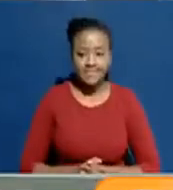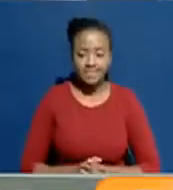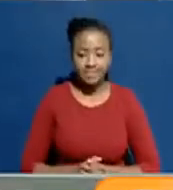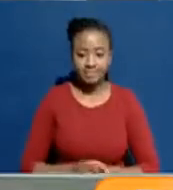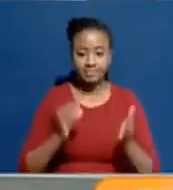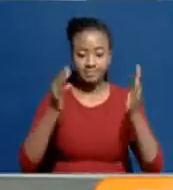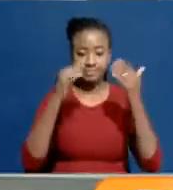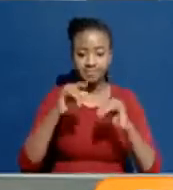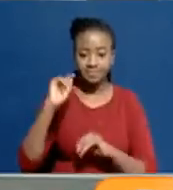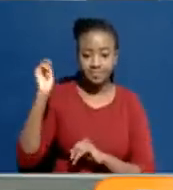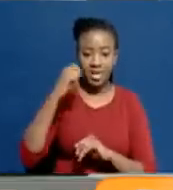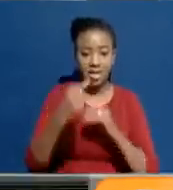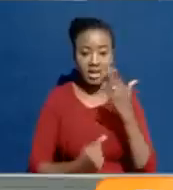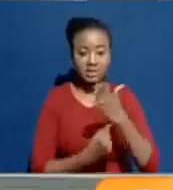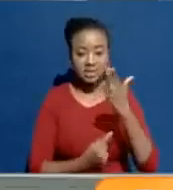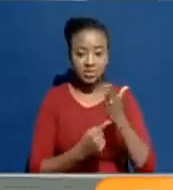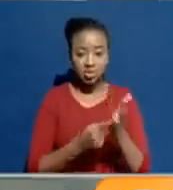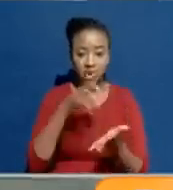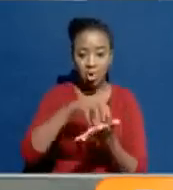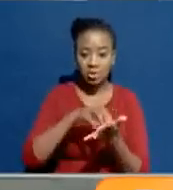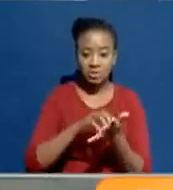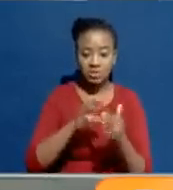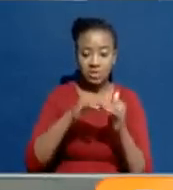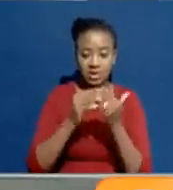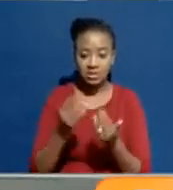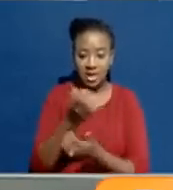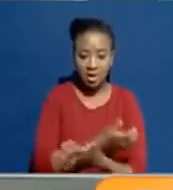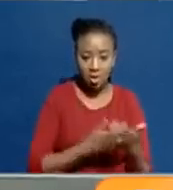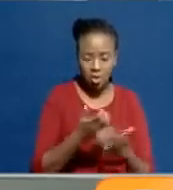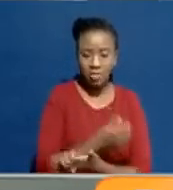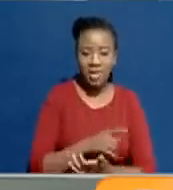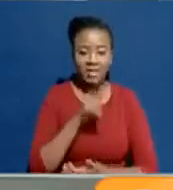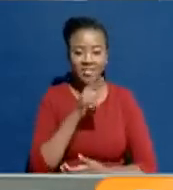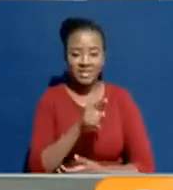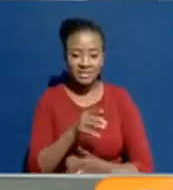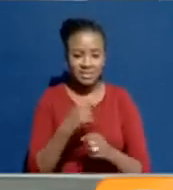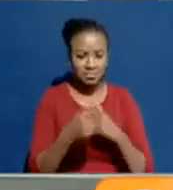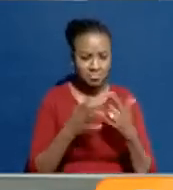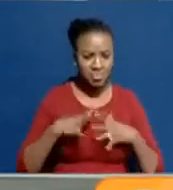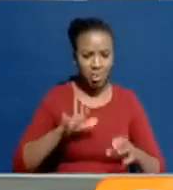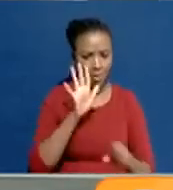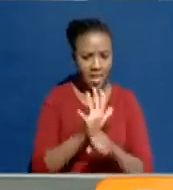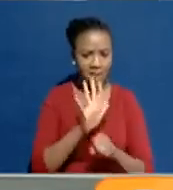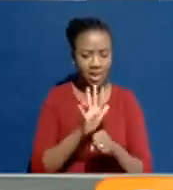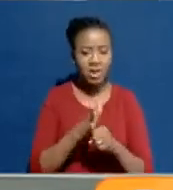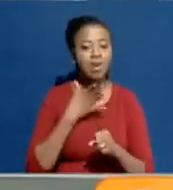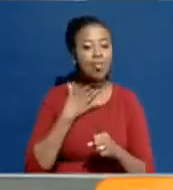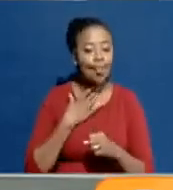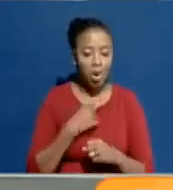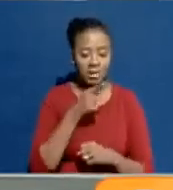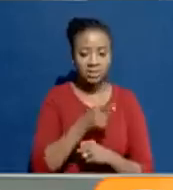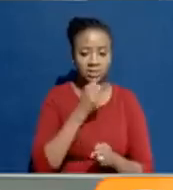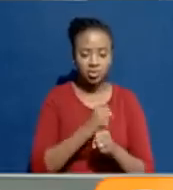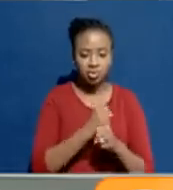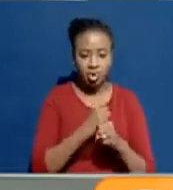Now, Kenya's digital content creator economy has grown immensely, and more creatives have taken